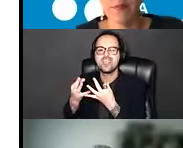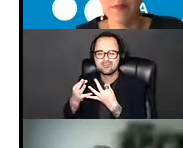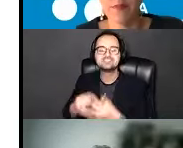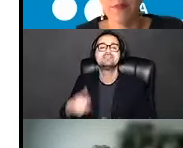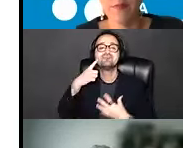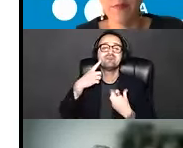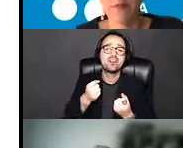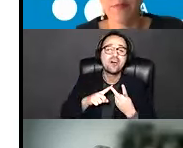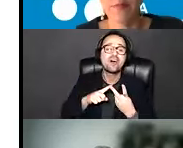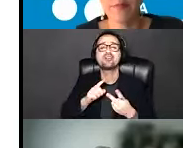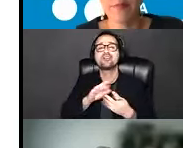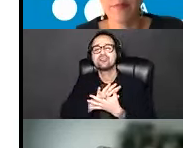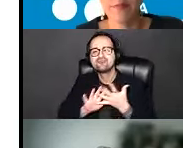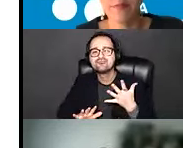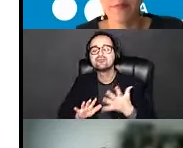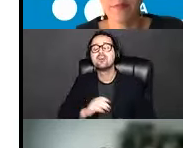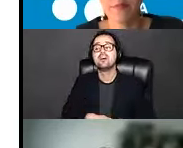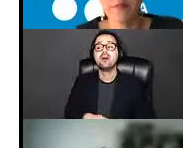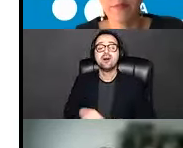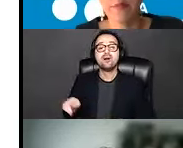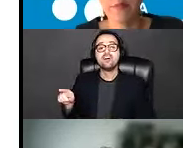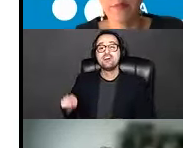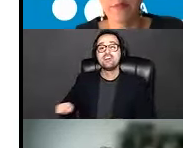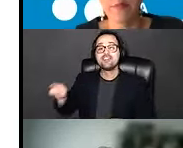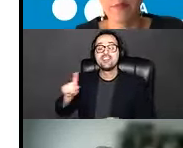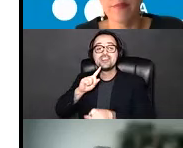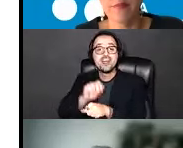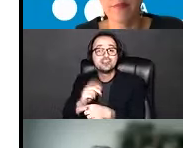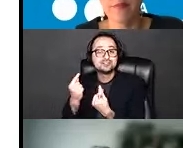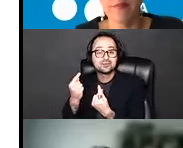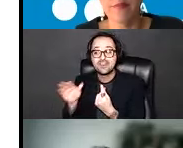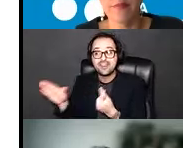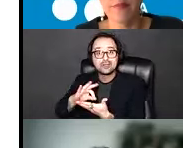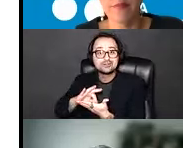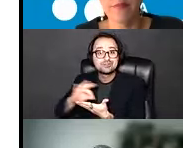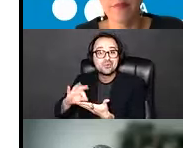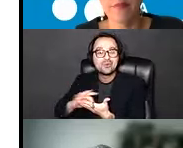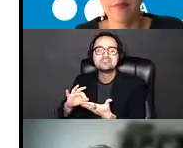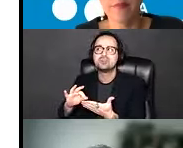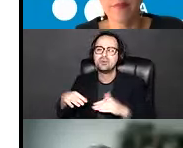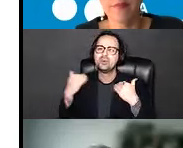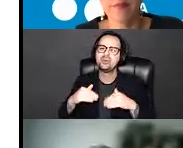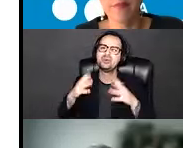health specialists. And they are actually scoring that they're doing much worse on a scale of 1 to